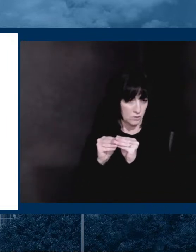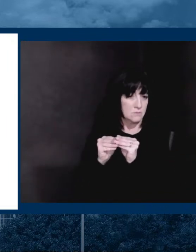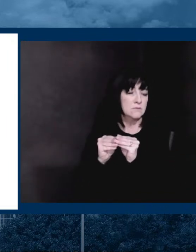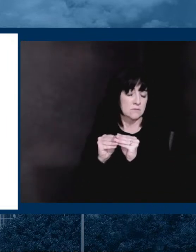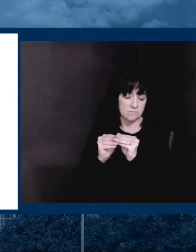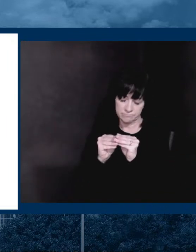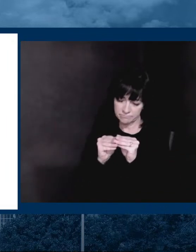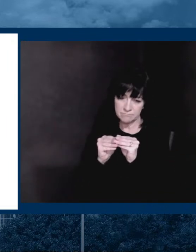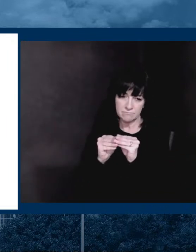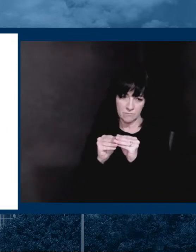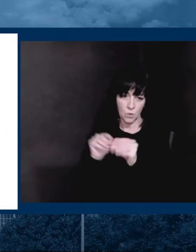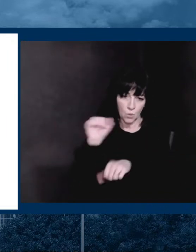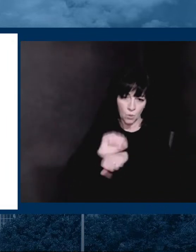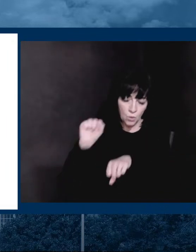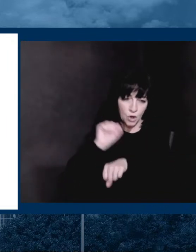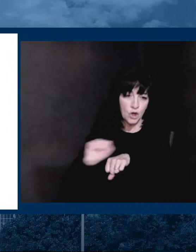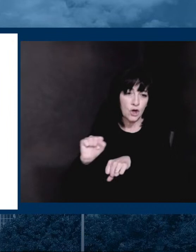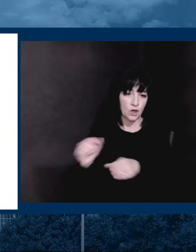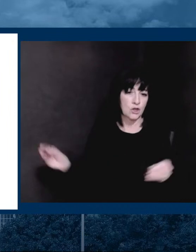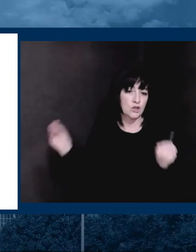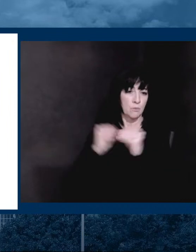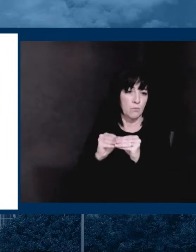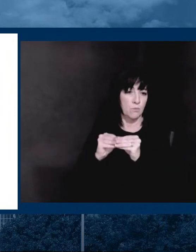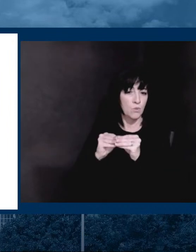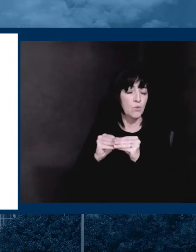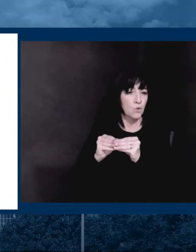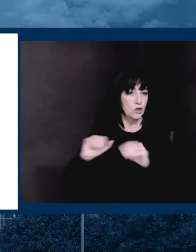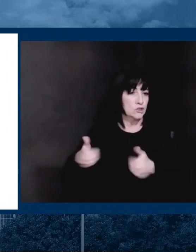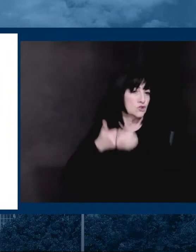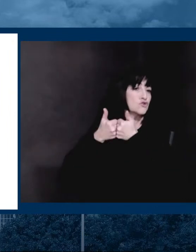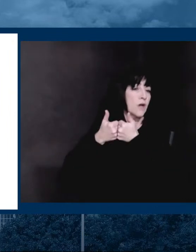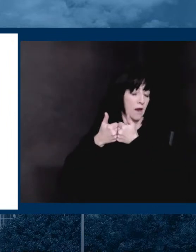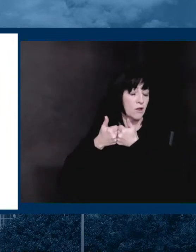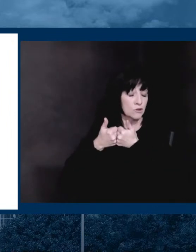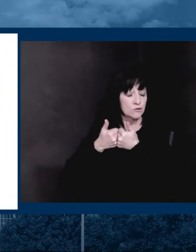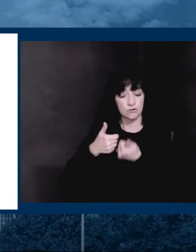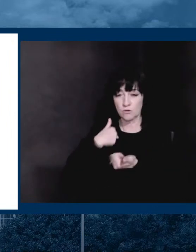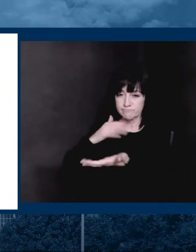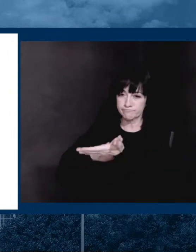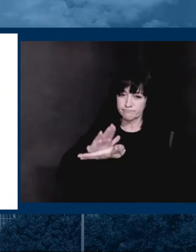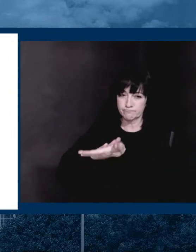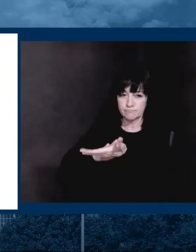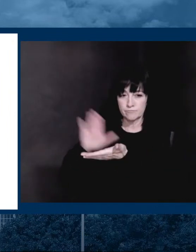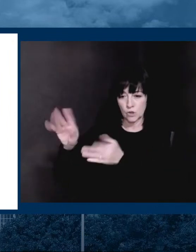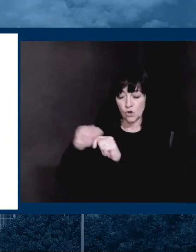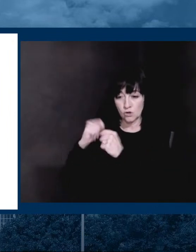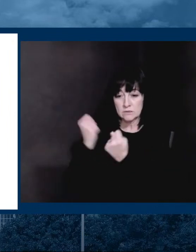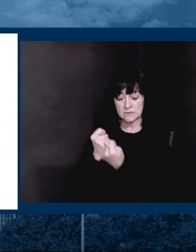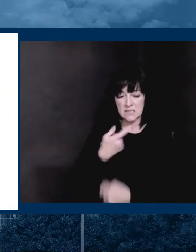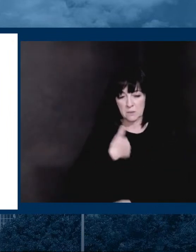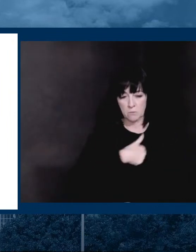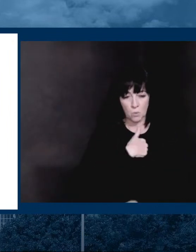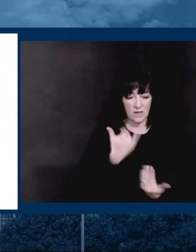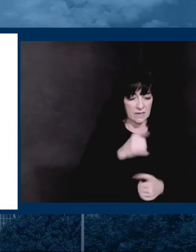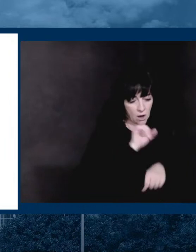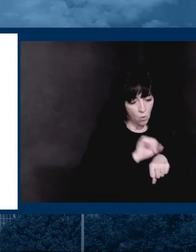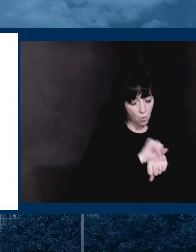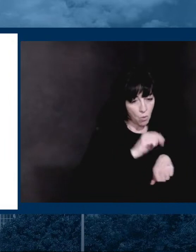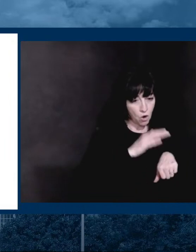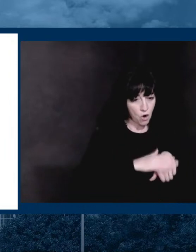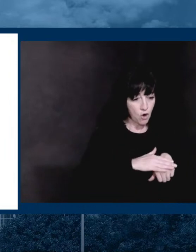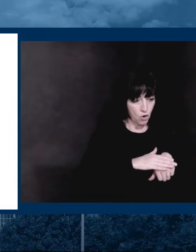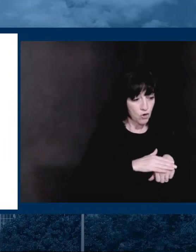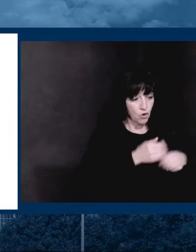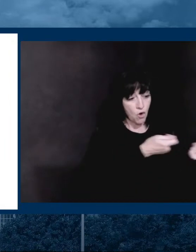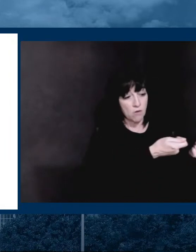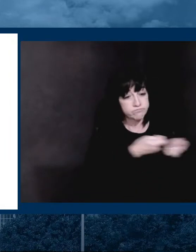kudos to Dr. Rattay's team. We will be bringing on other partners to provide that as well. So more to come on that probably in the next few